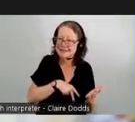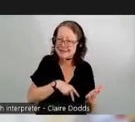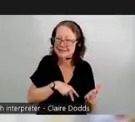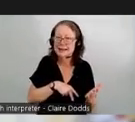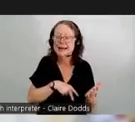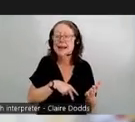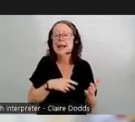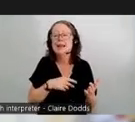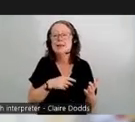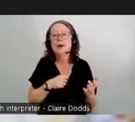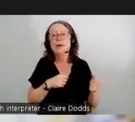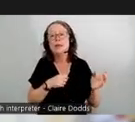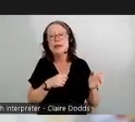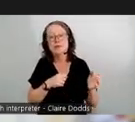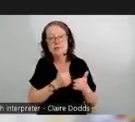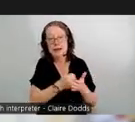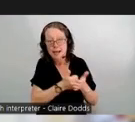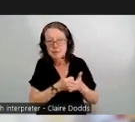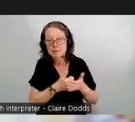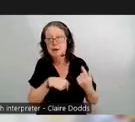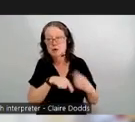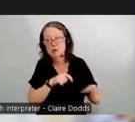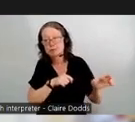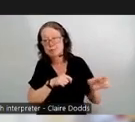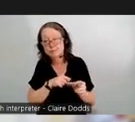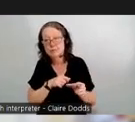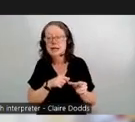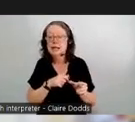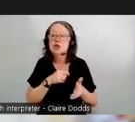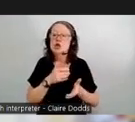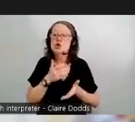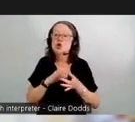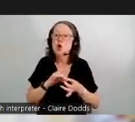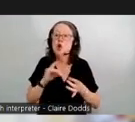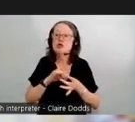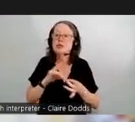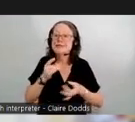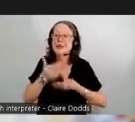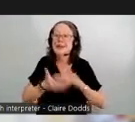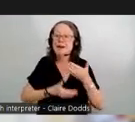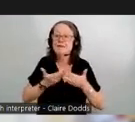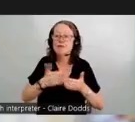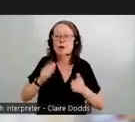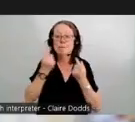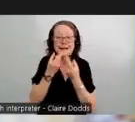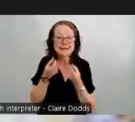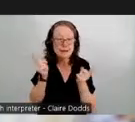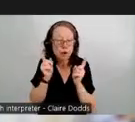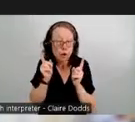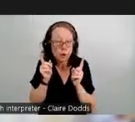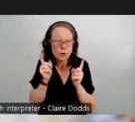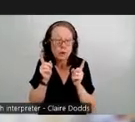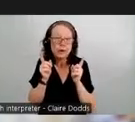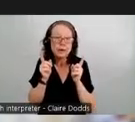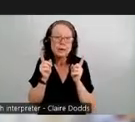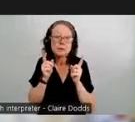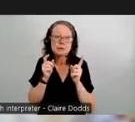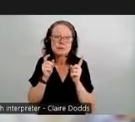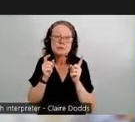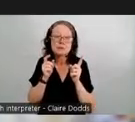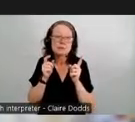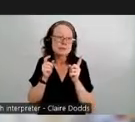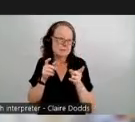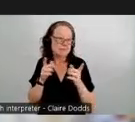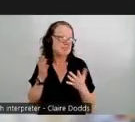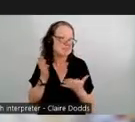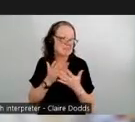to tell tales from Mexico. We've got a project, the picture of the, quite